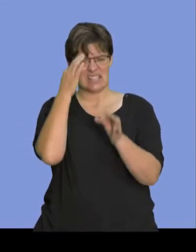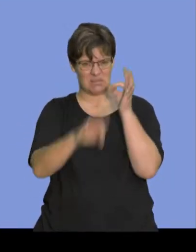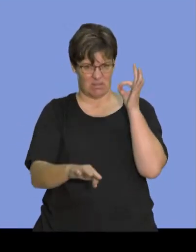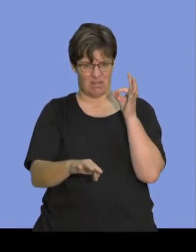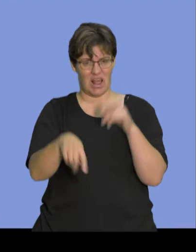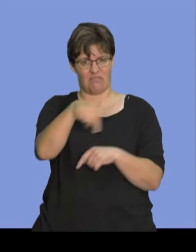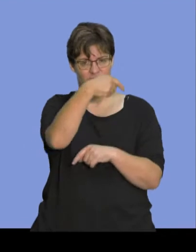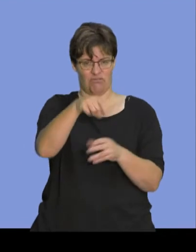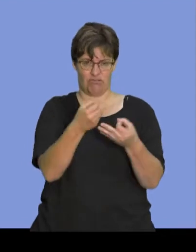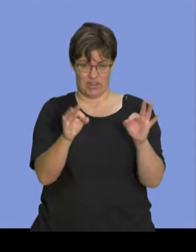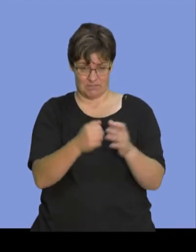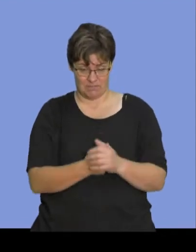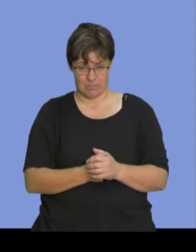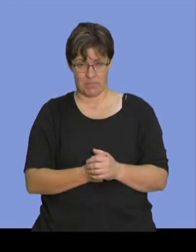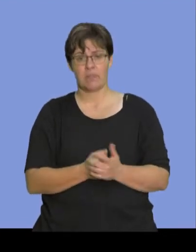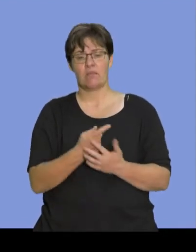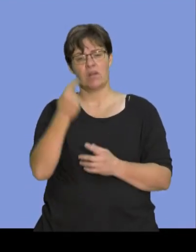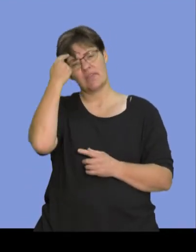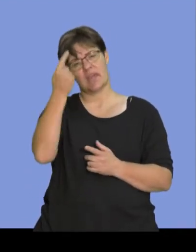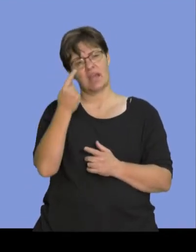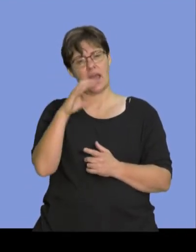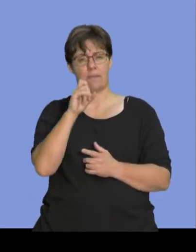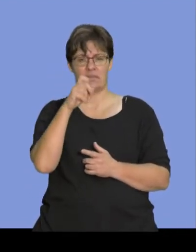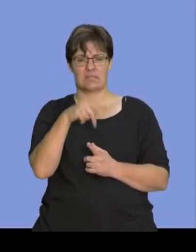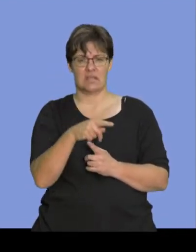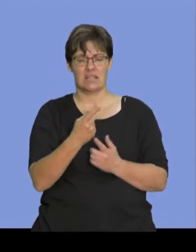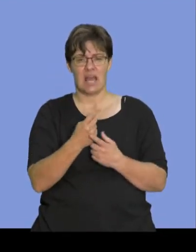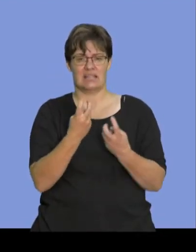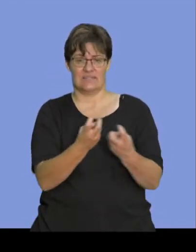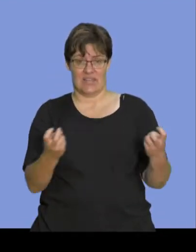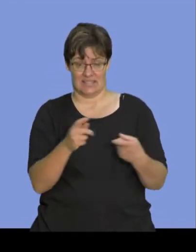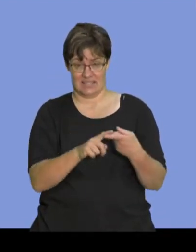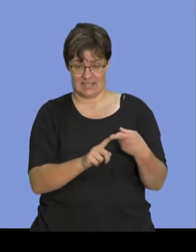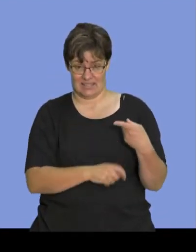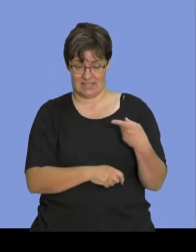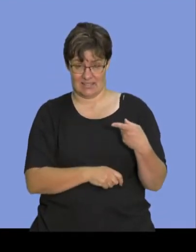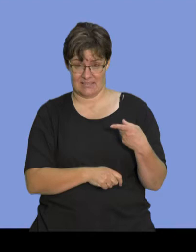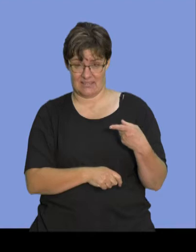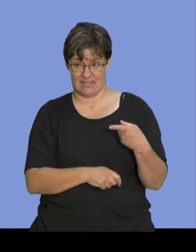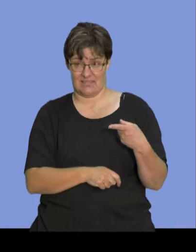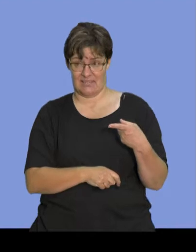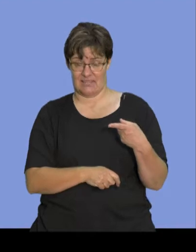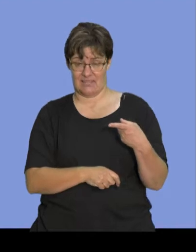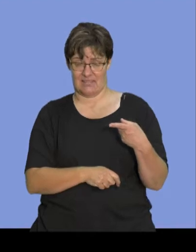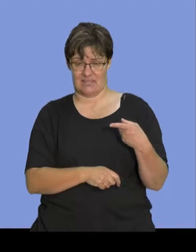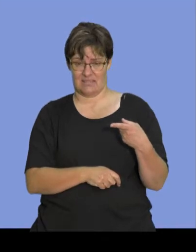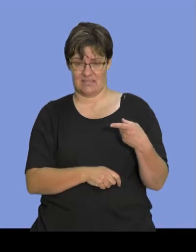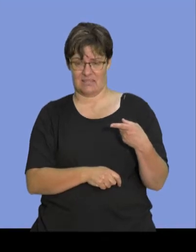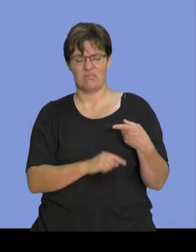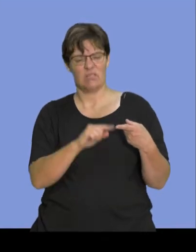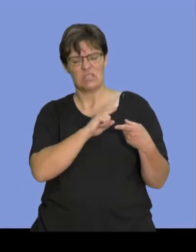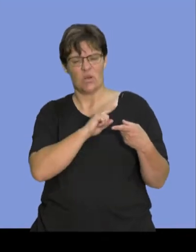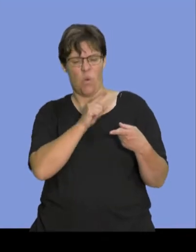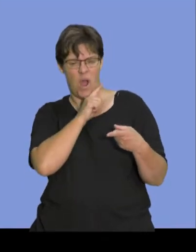is a free-hanging magnet, okay? So we can think of a compass as a device, right? We'll talk about why